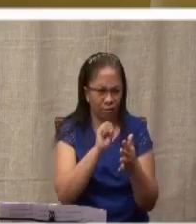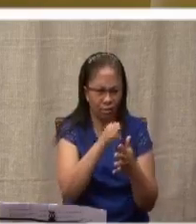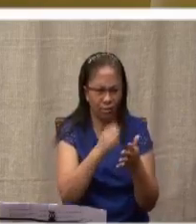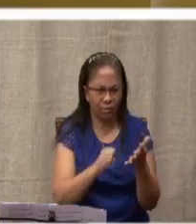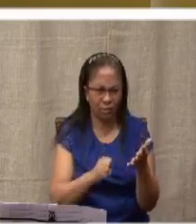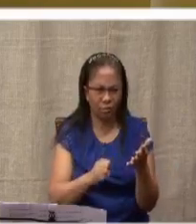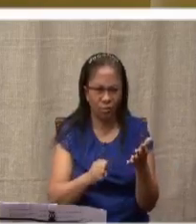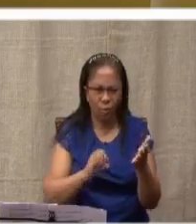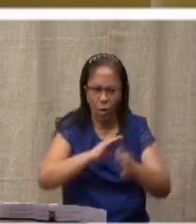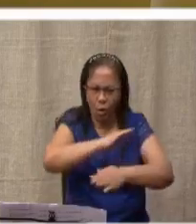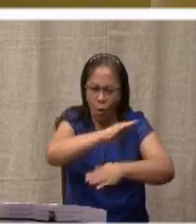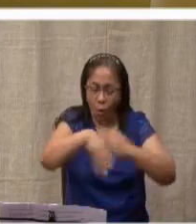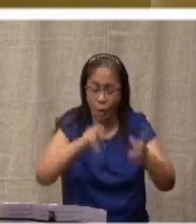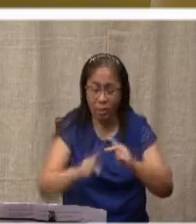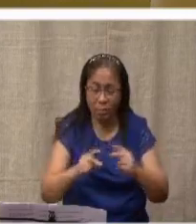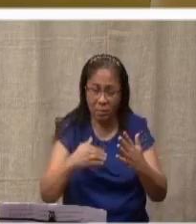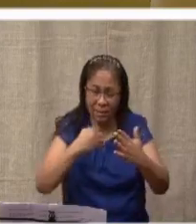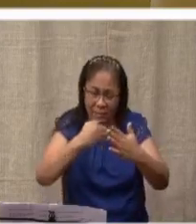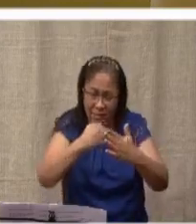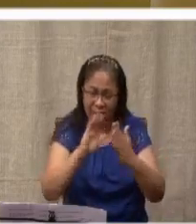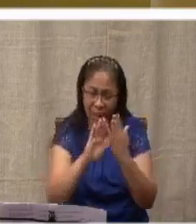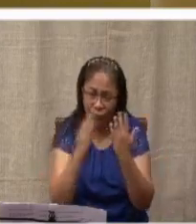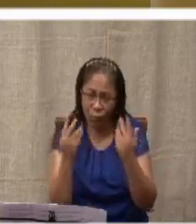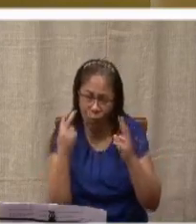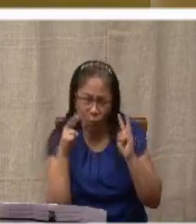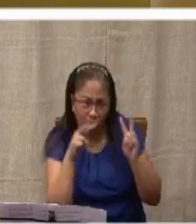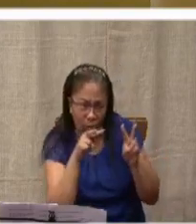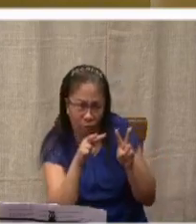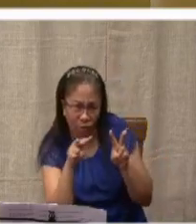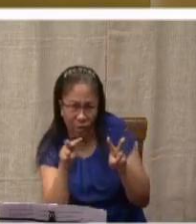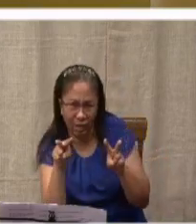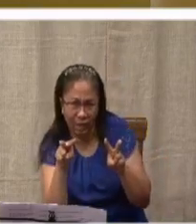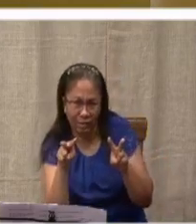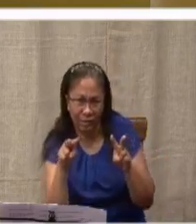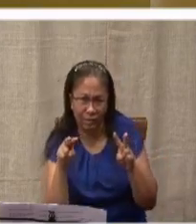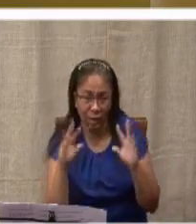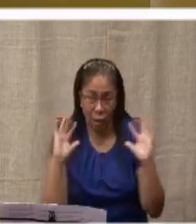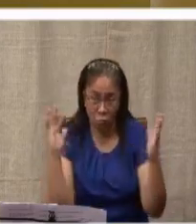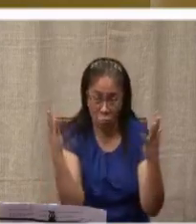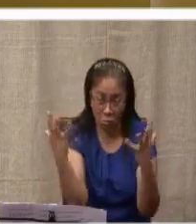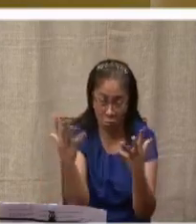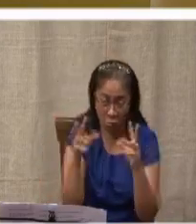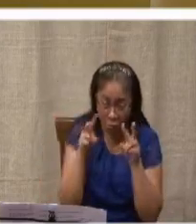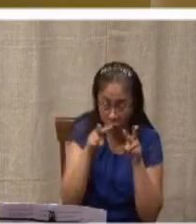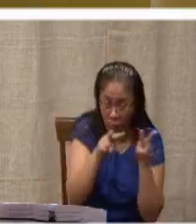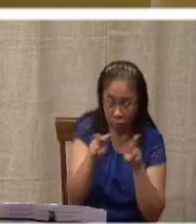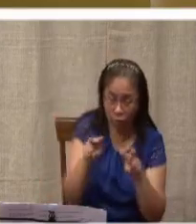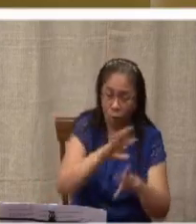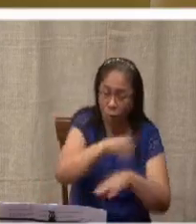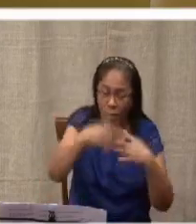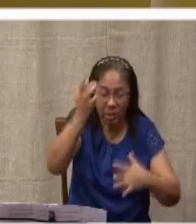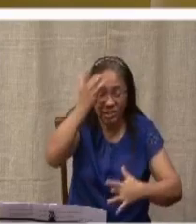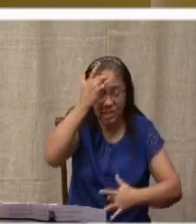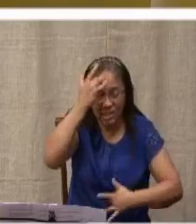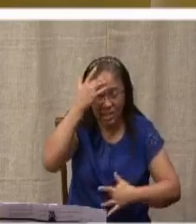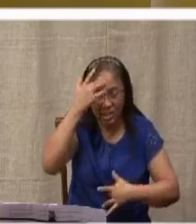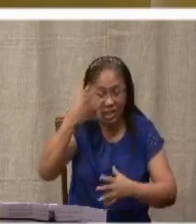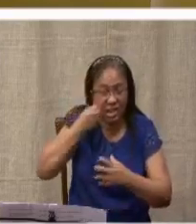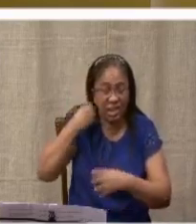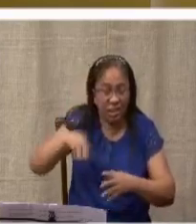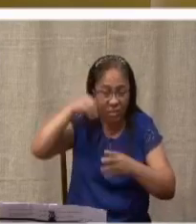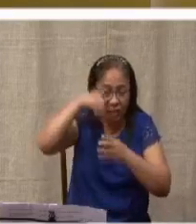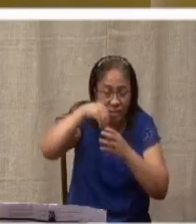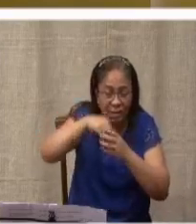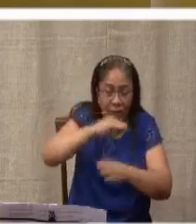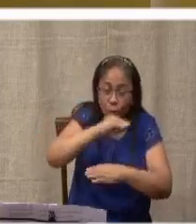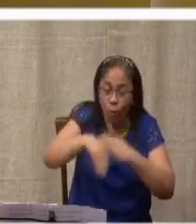all of them were at the door looking in and all the infirm those who were possessed by devils